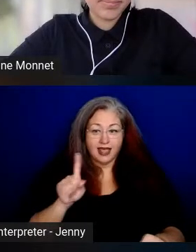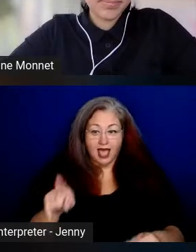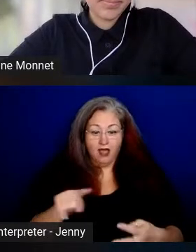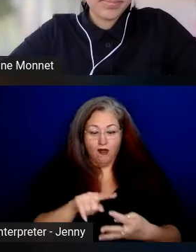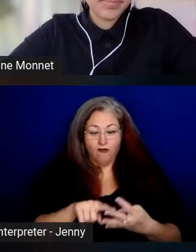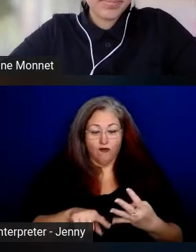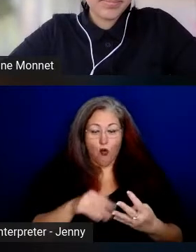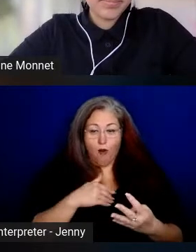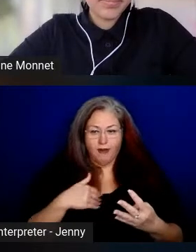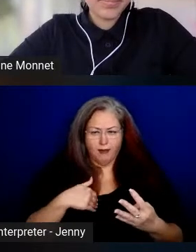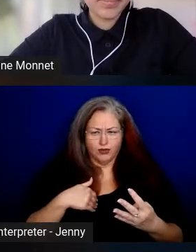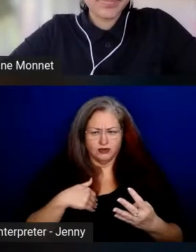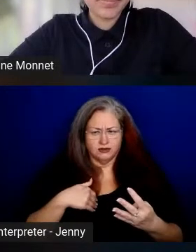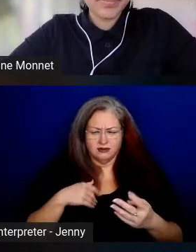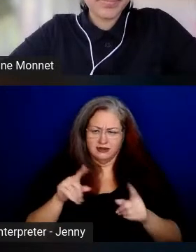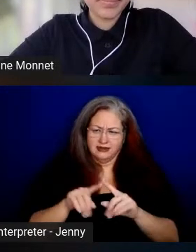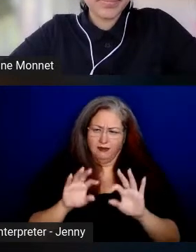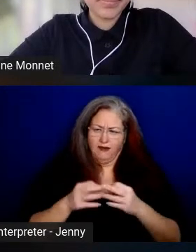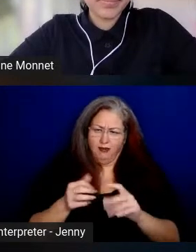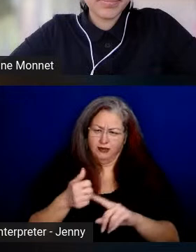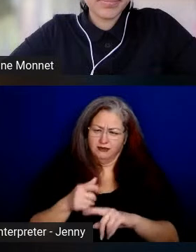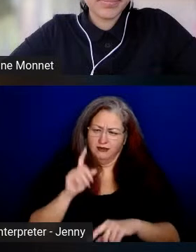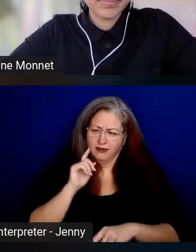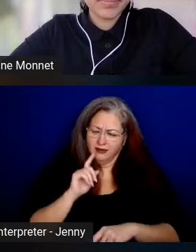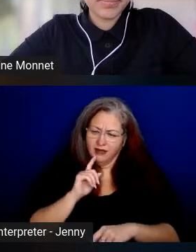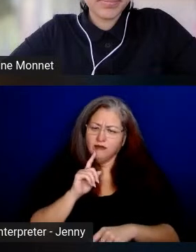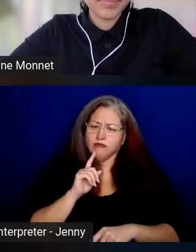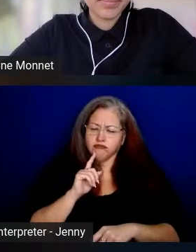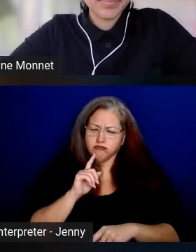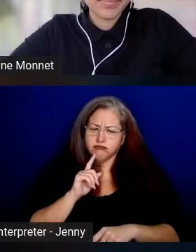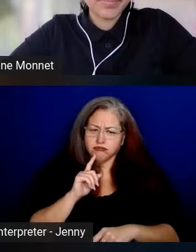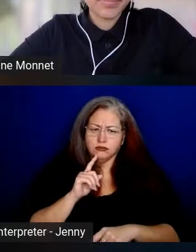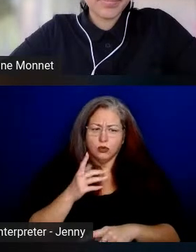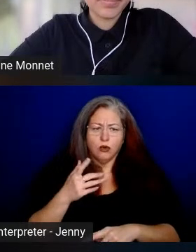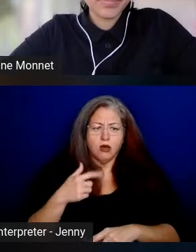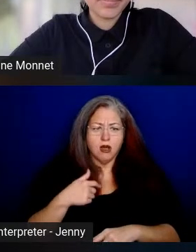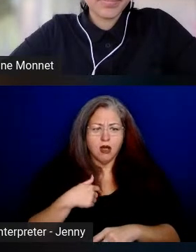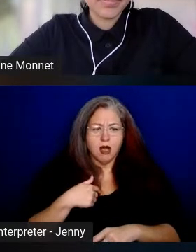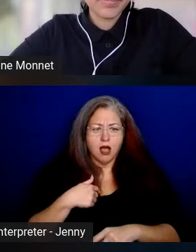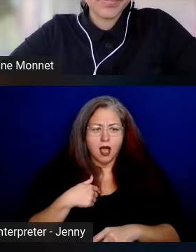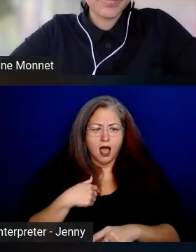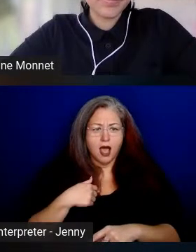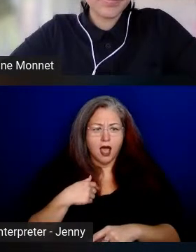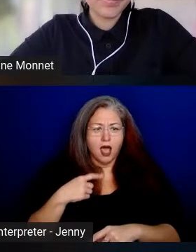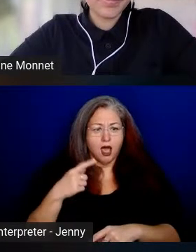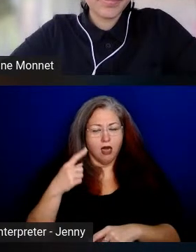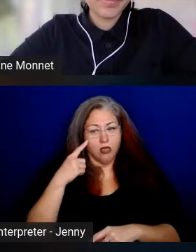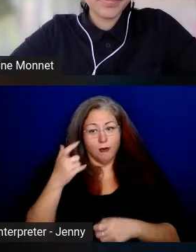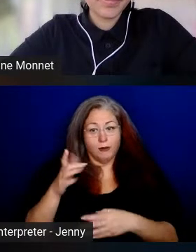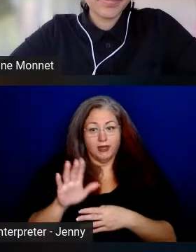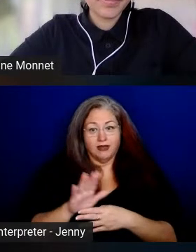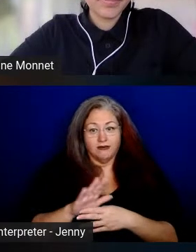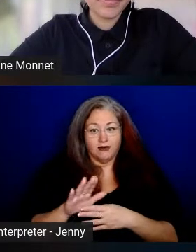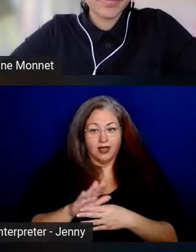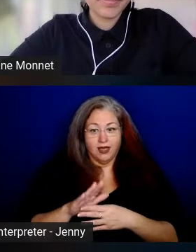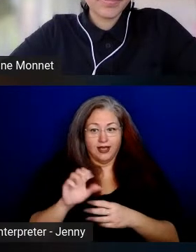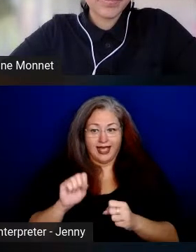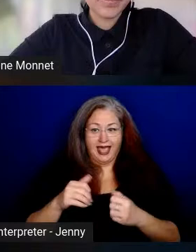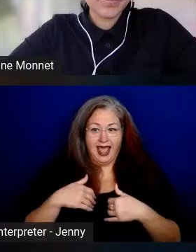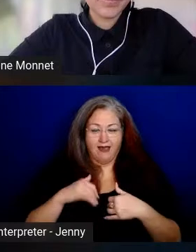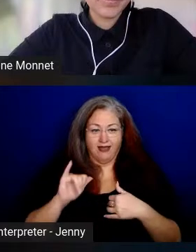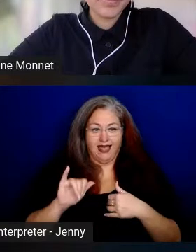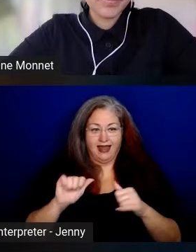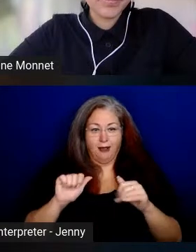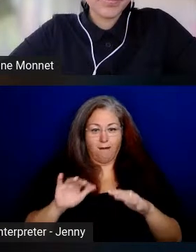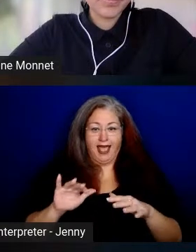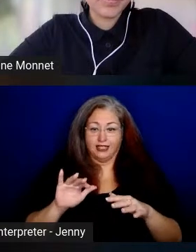family were deaf. And yeah, I wanted that the film could have that magic touch that I